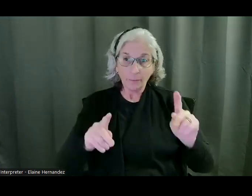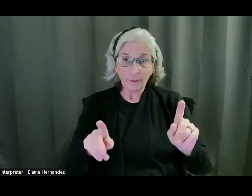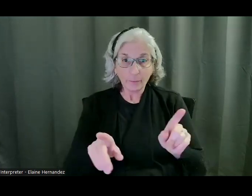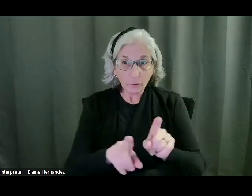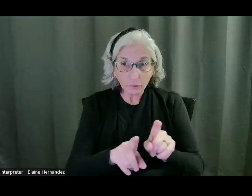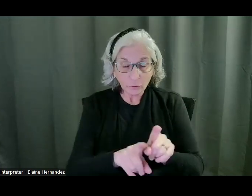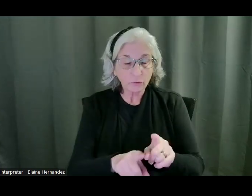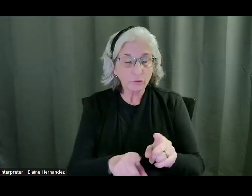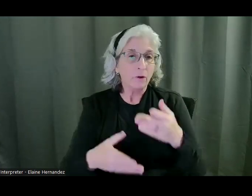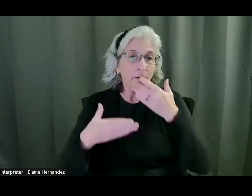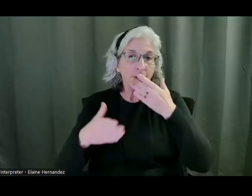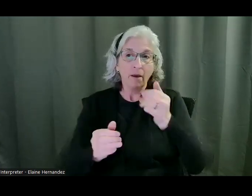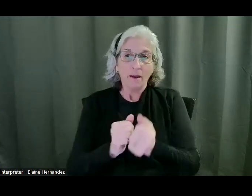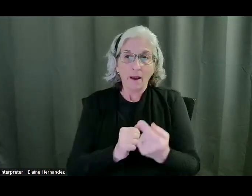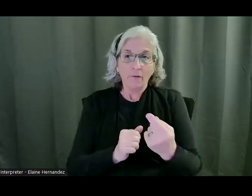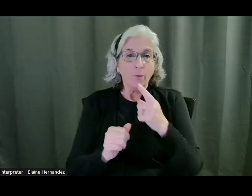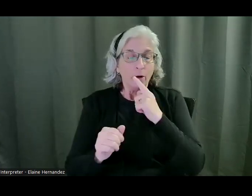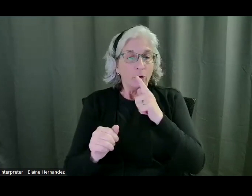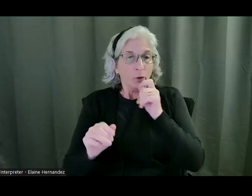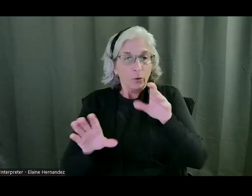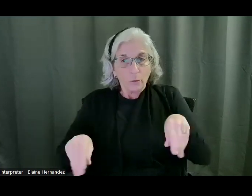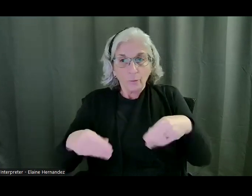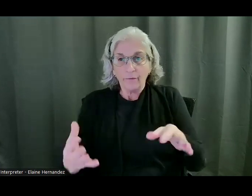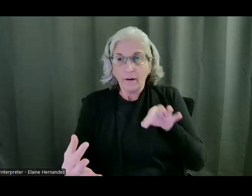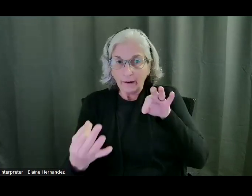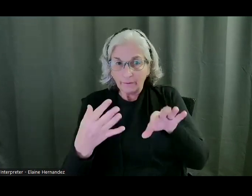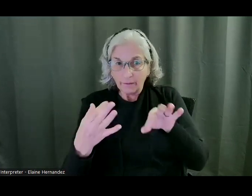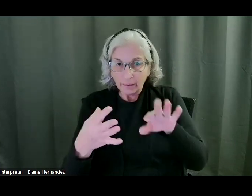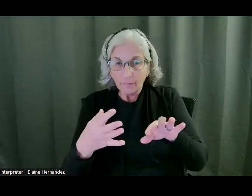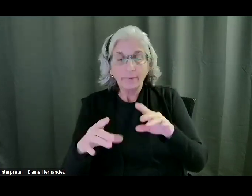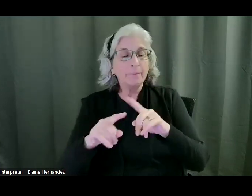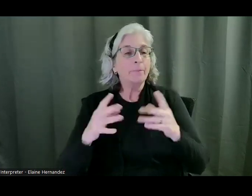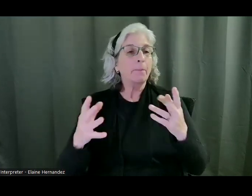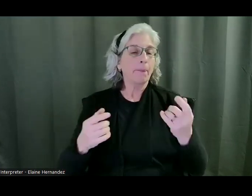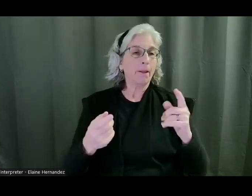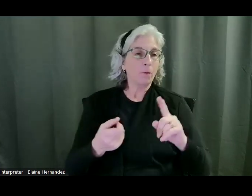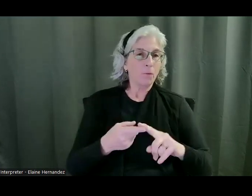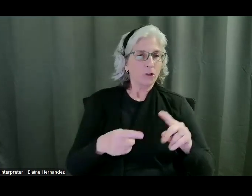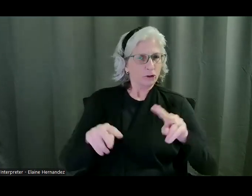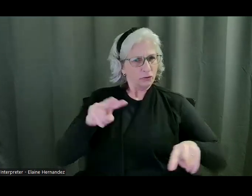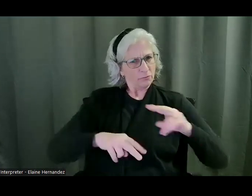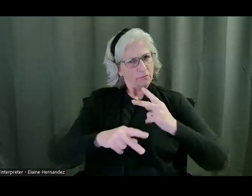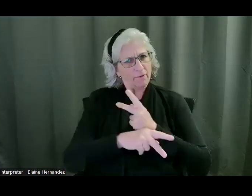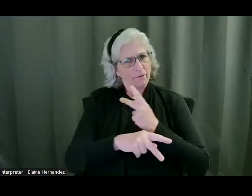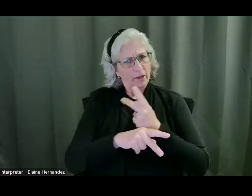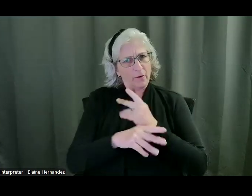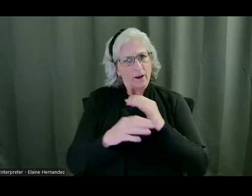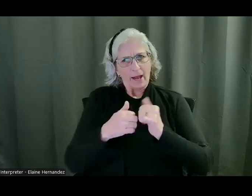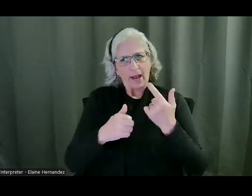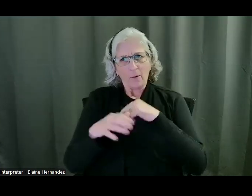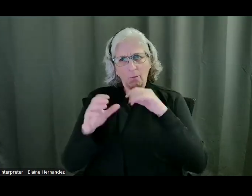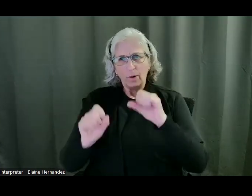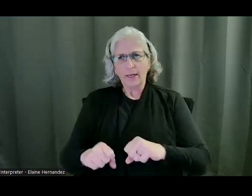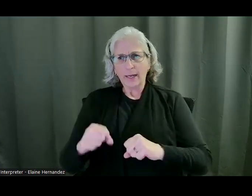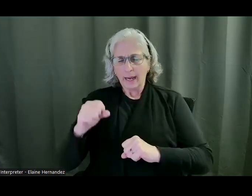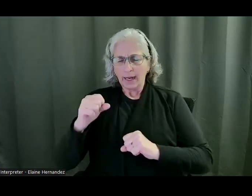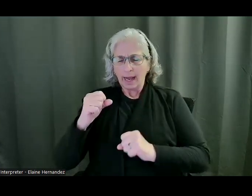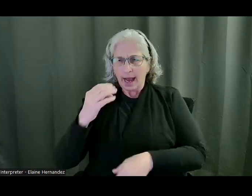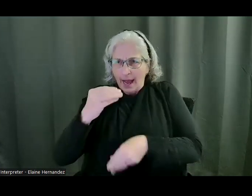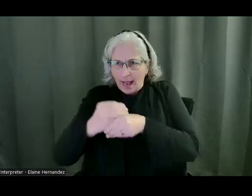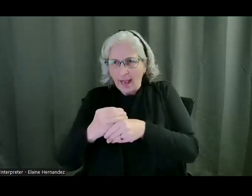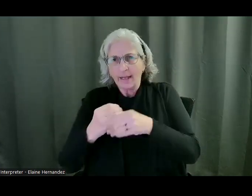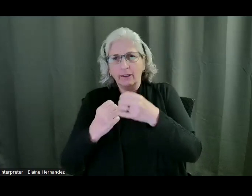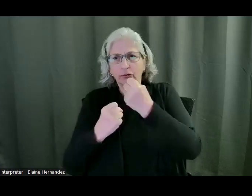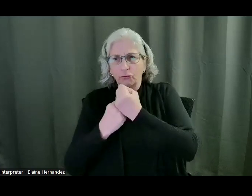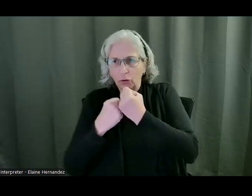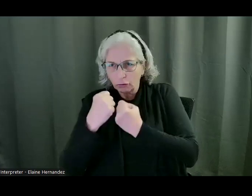gave input. But we wanted to look at ways that we could build into those things I mentioned, that structure and that